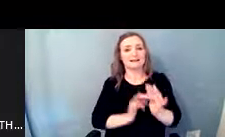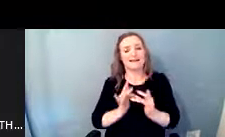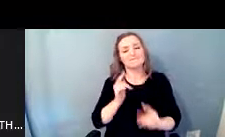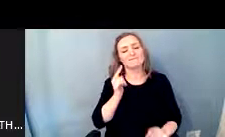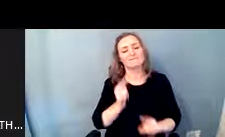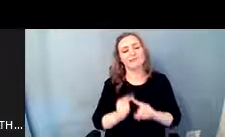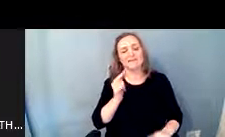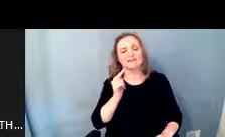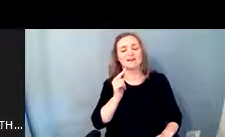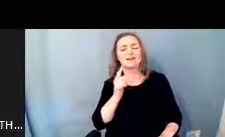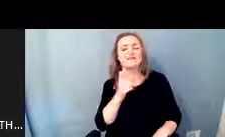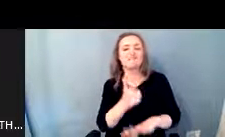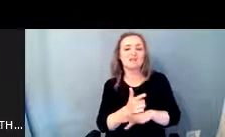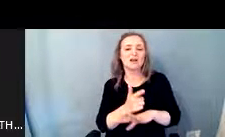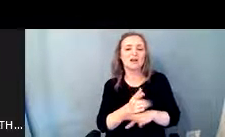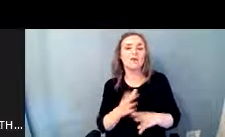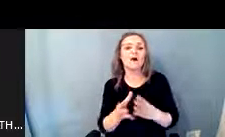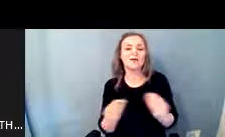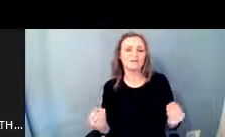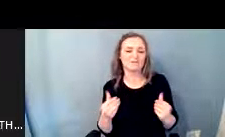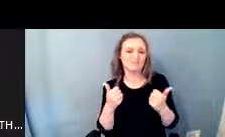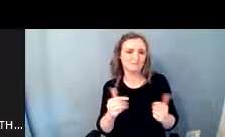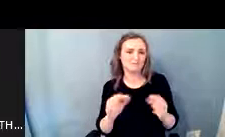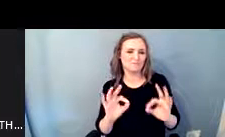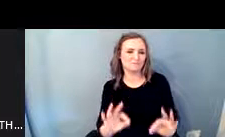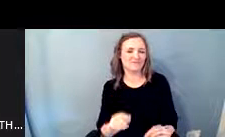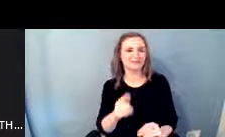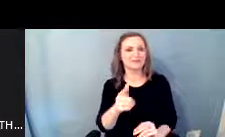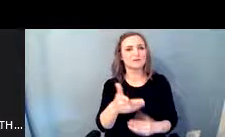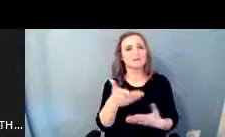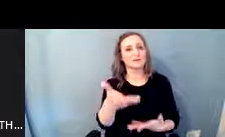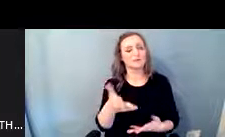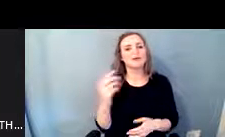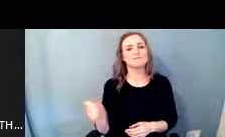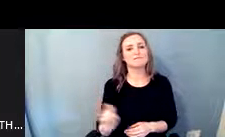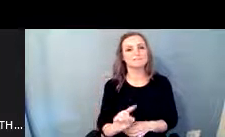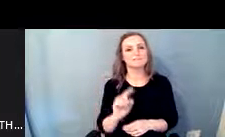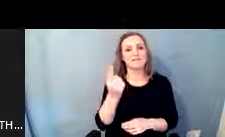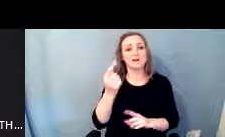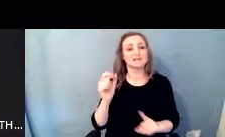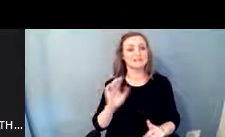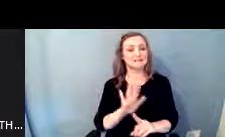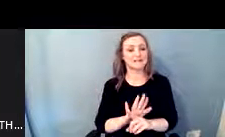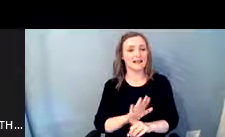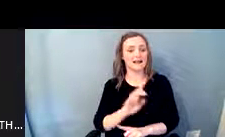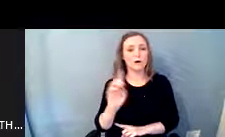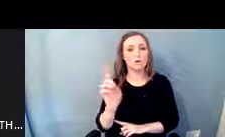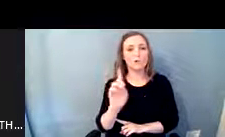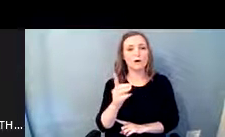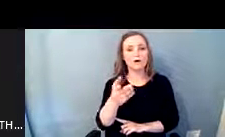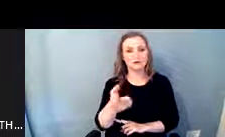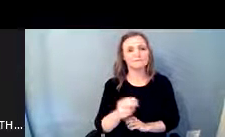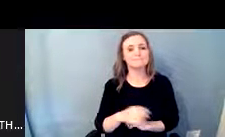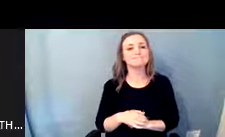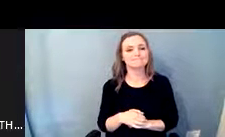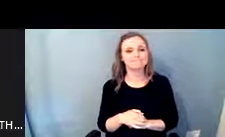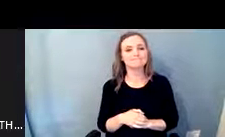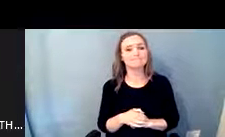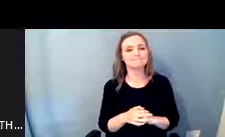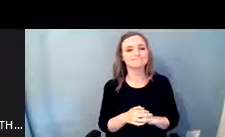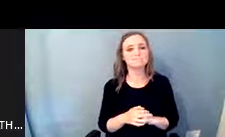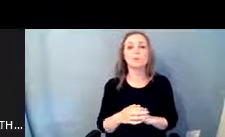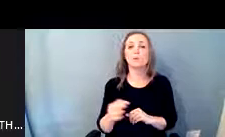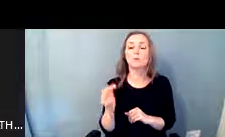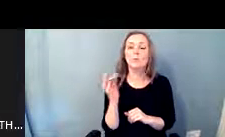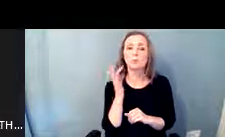So this first slide is really just to illustrate the reduction we saw in